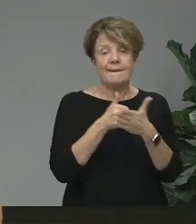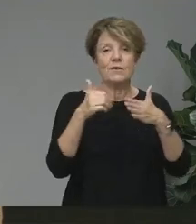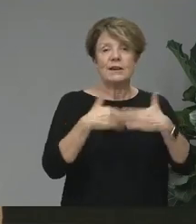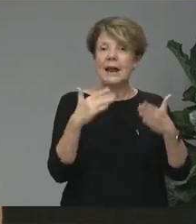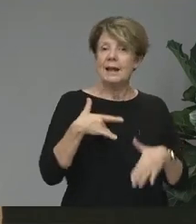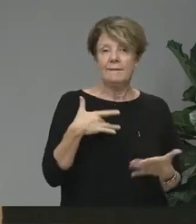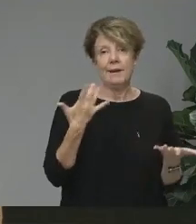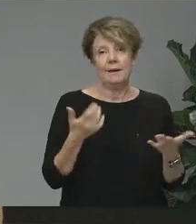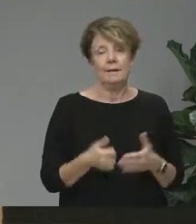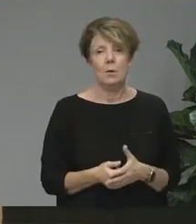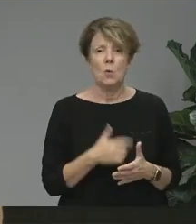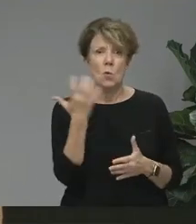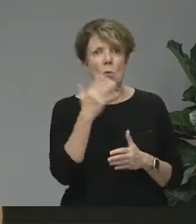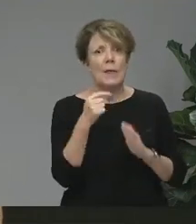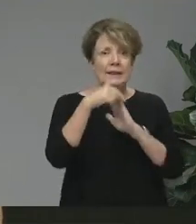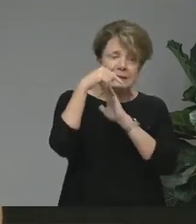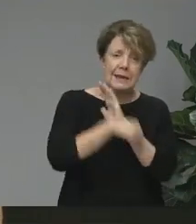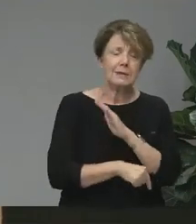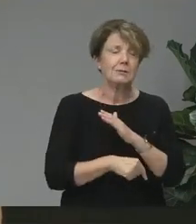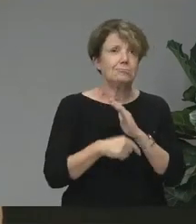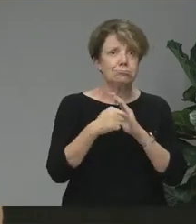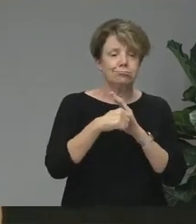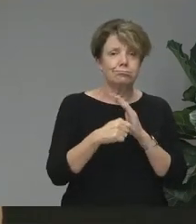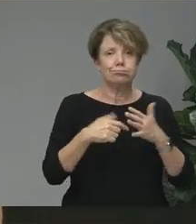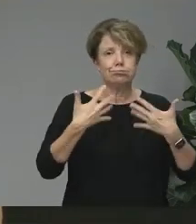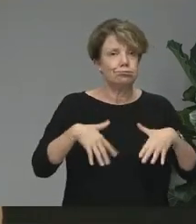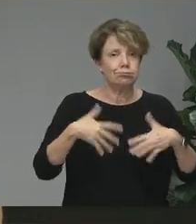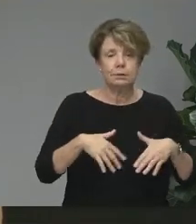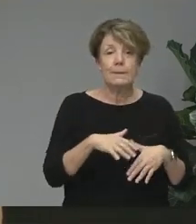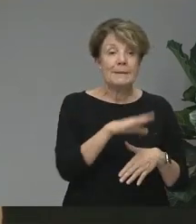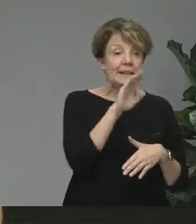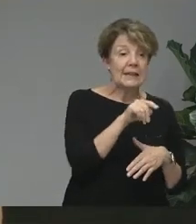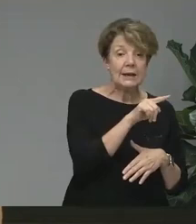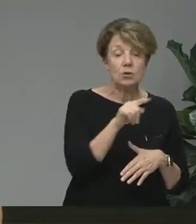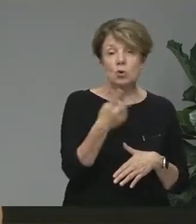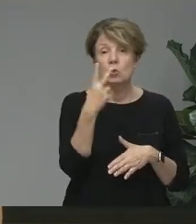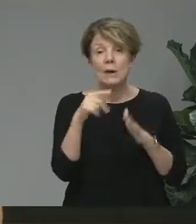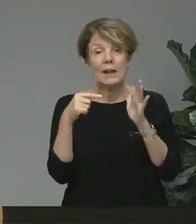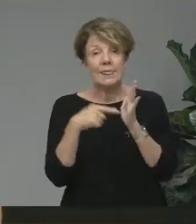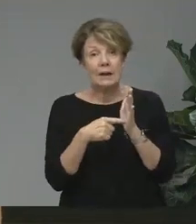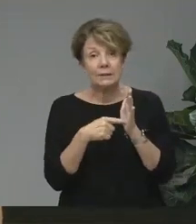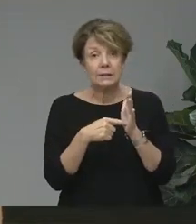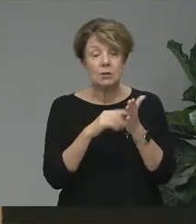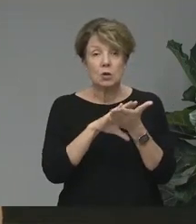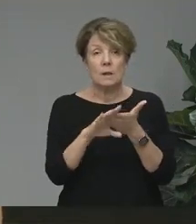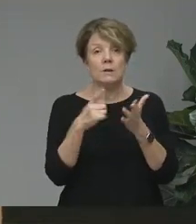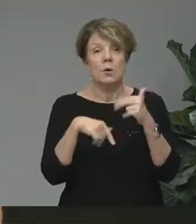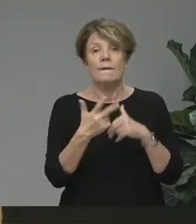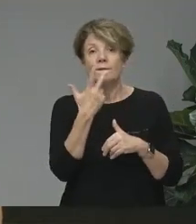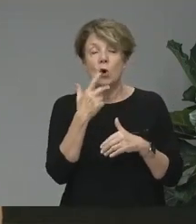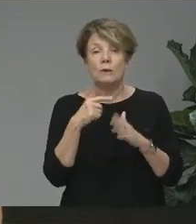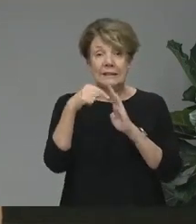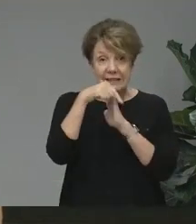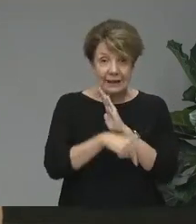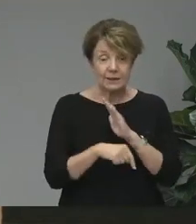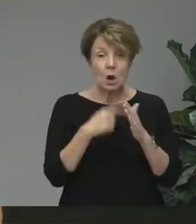These debts were huge, often $10,000, $20,000 of false debt, but only